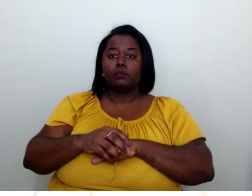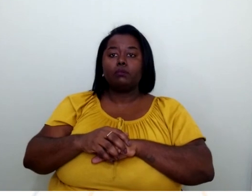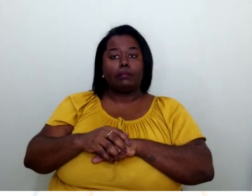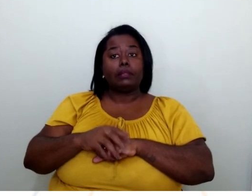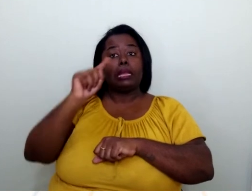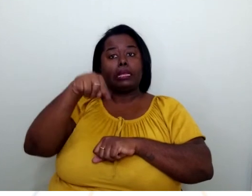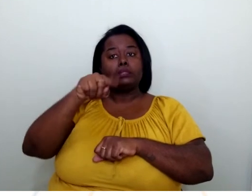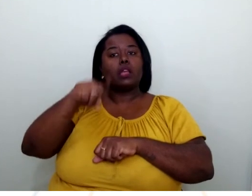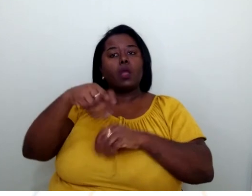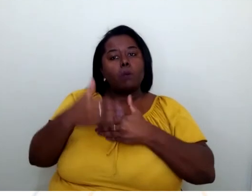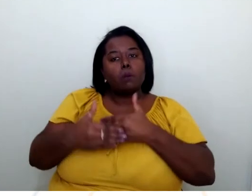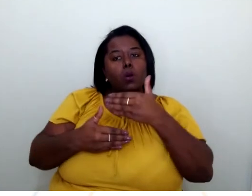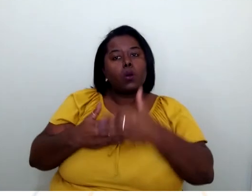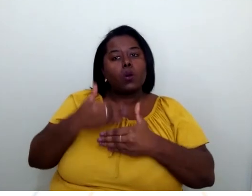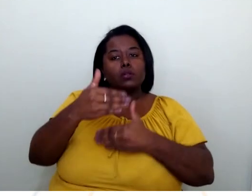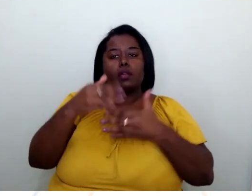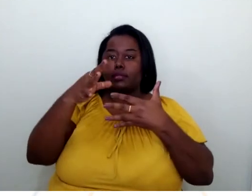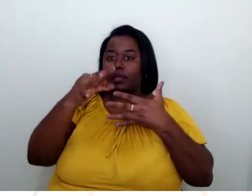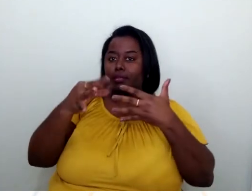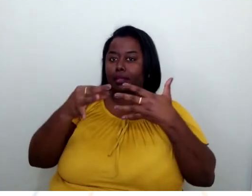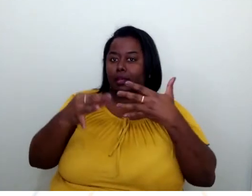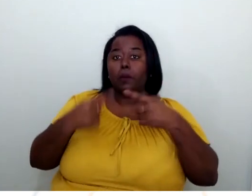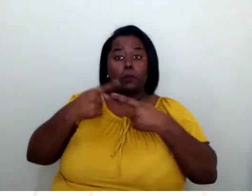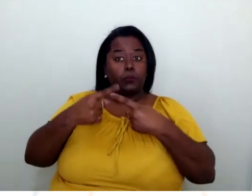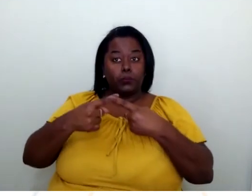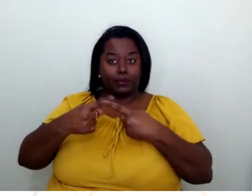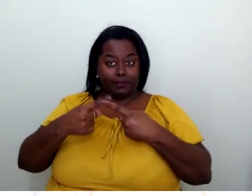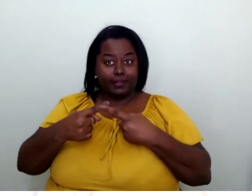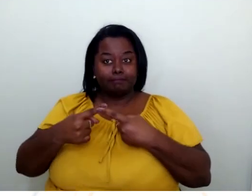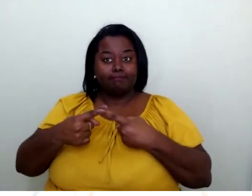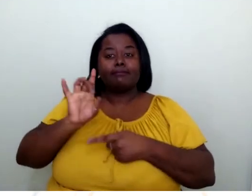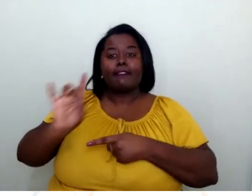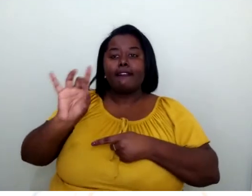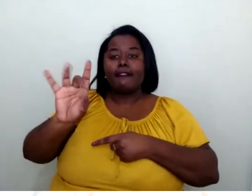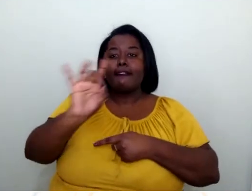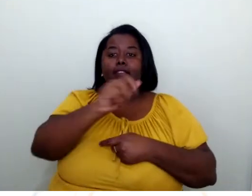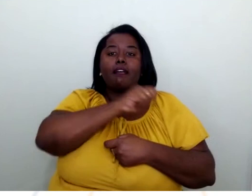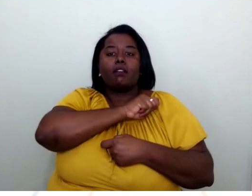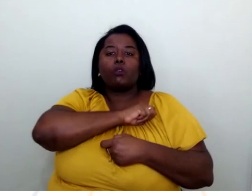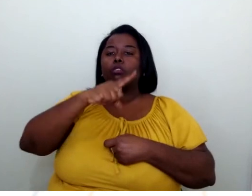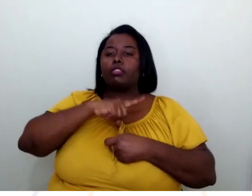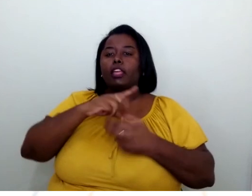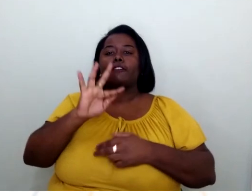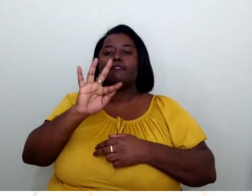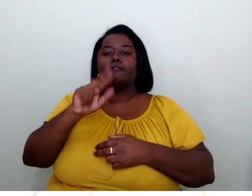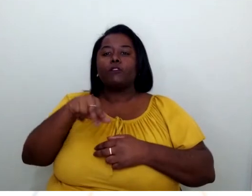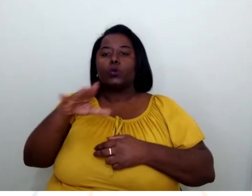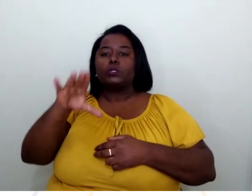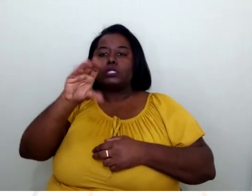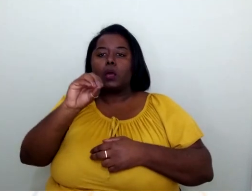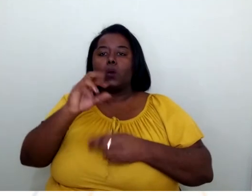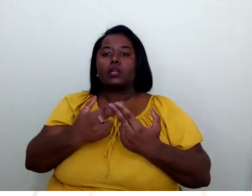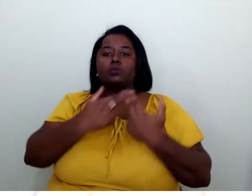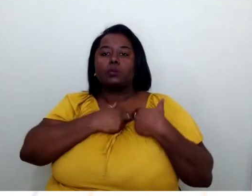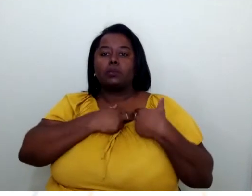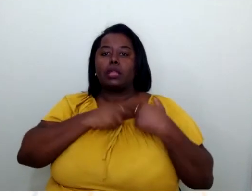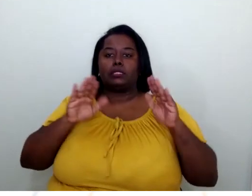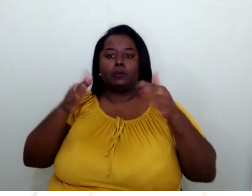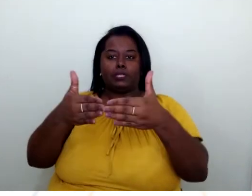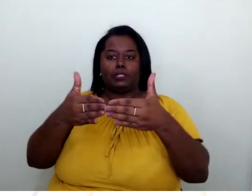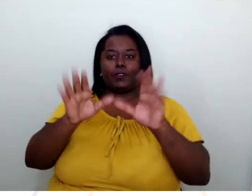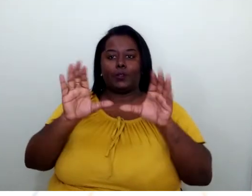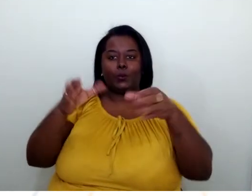at the heart of the community of inquiry framework is this idea of cognitive presence. And cognitive presence has 4